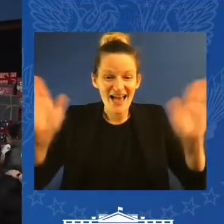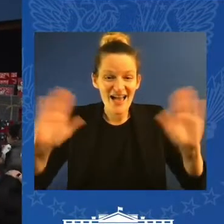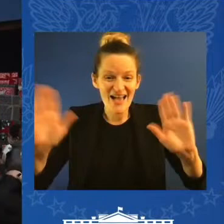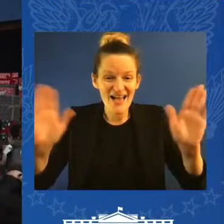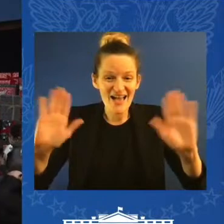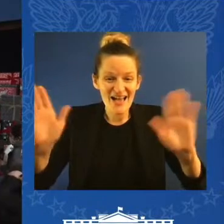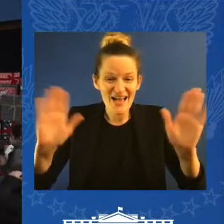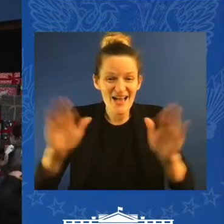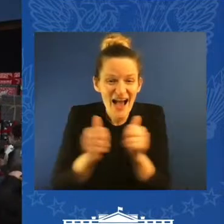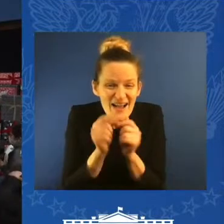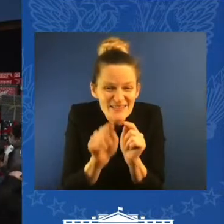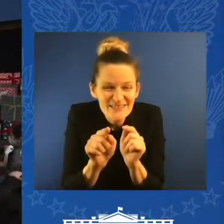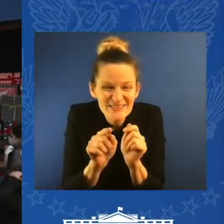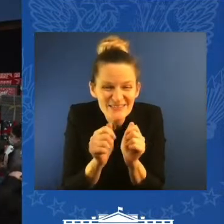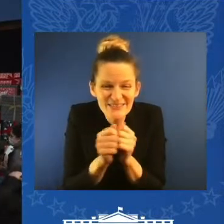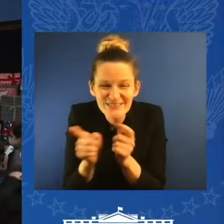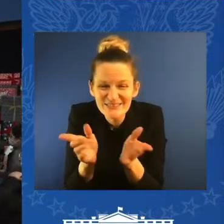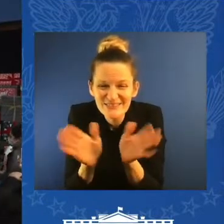Hello.